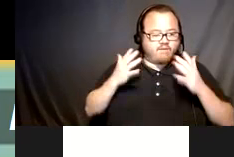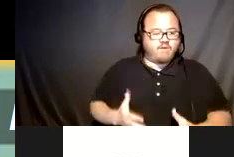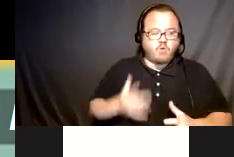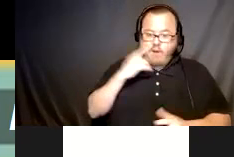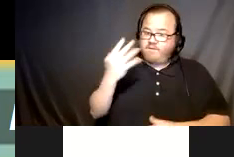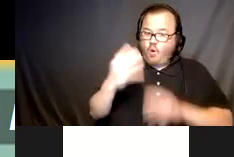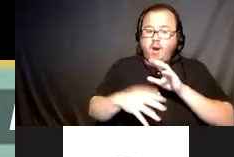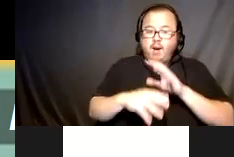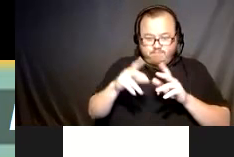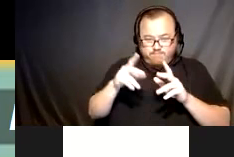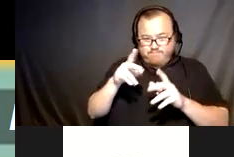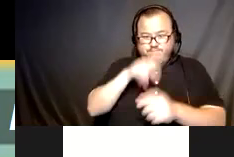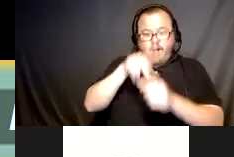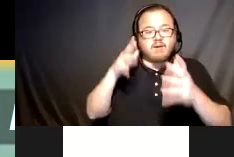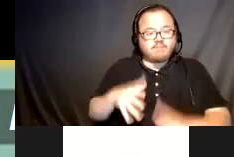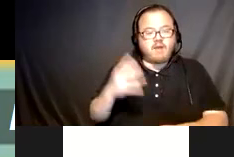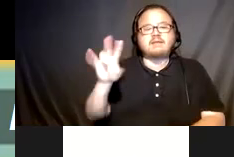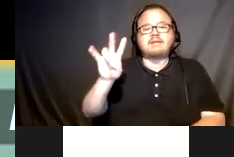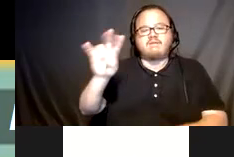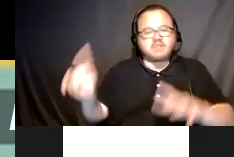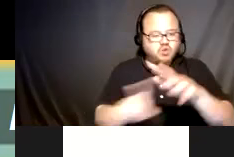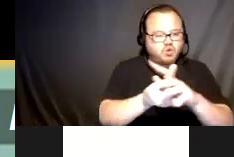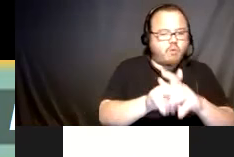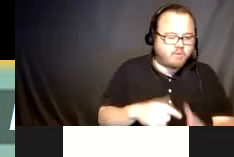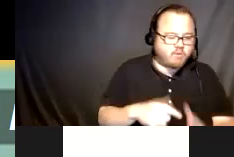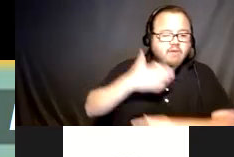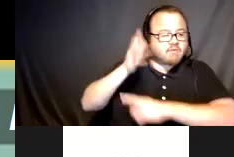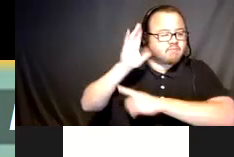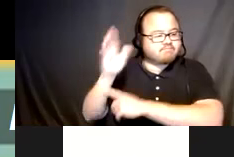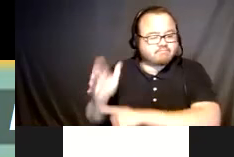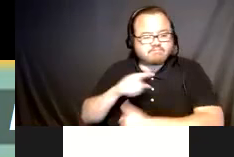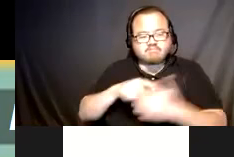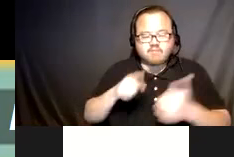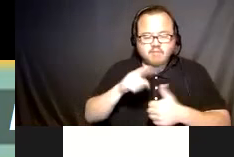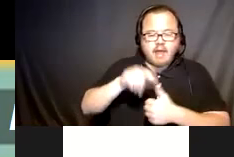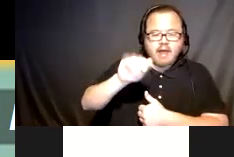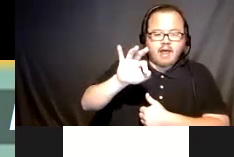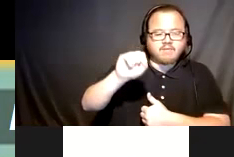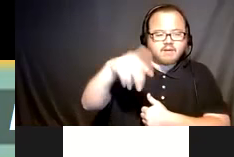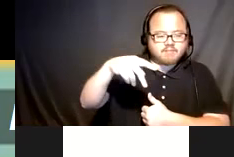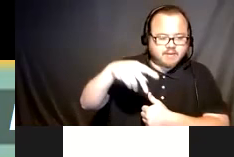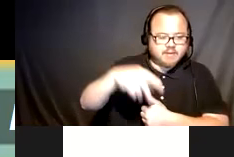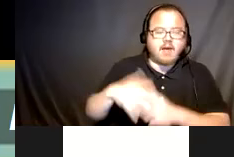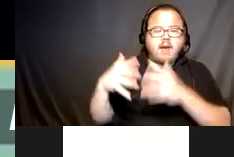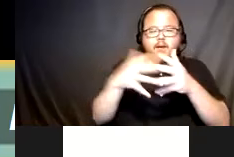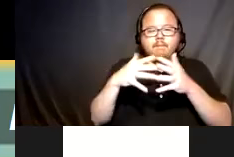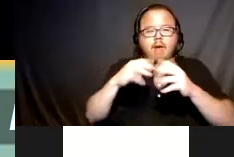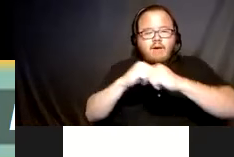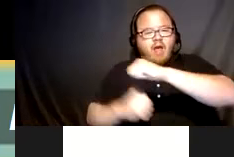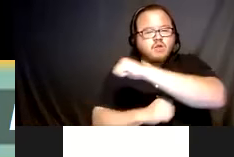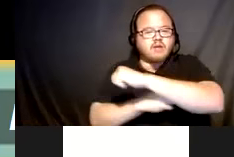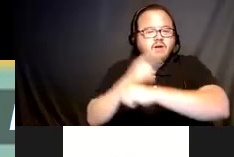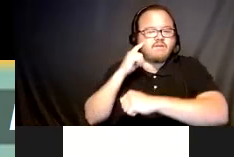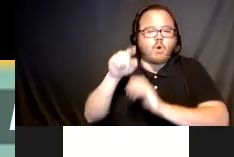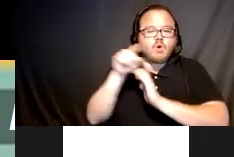participants. And we had presentations from AFSP, or American Foundation for Suicide